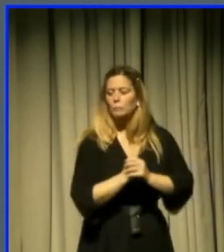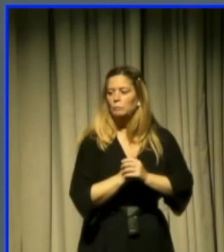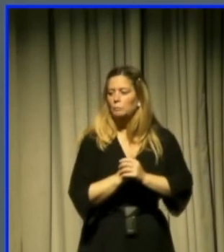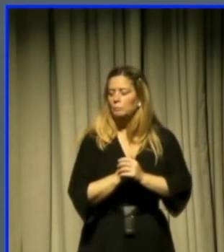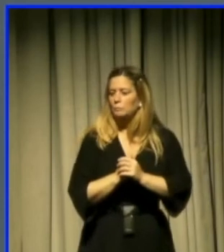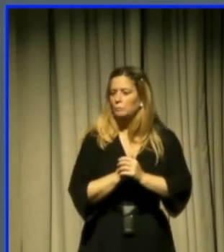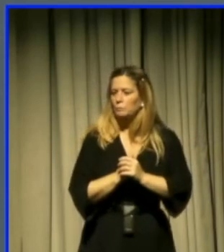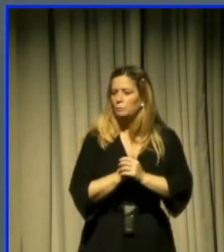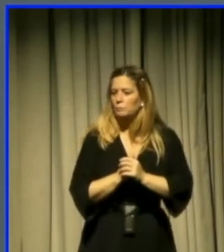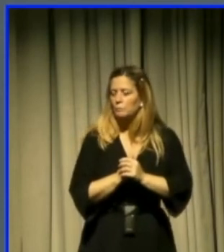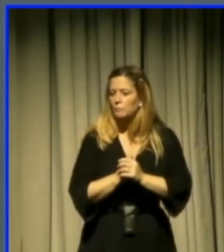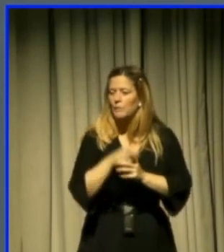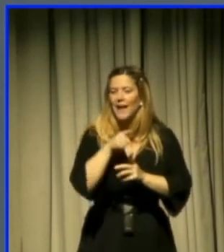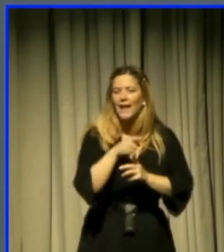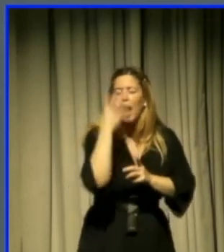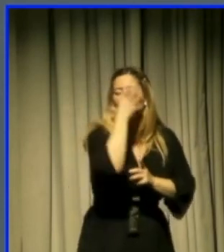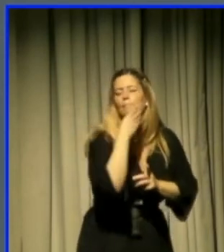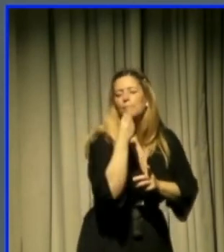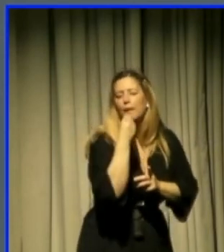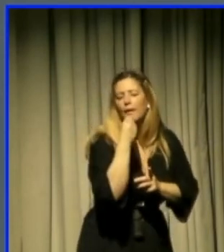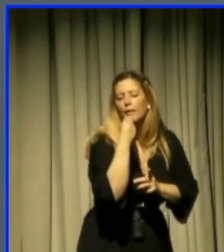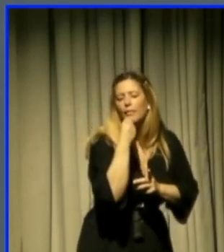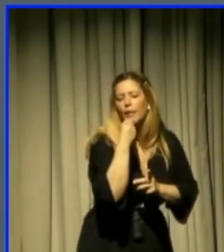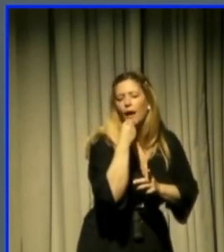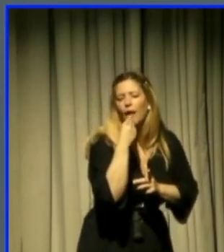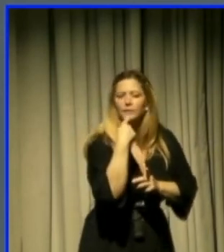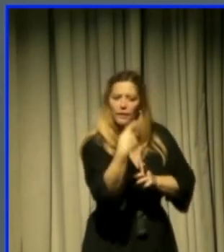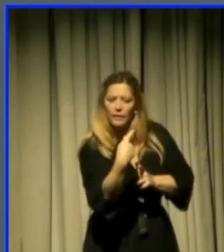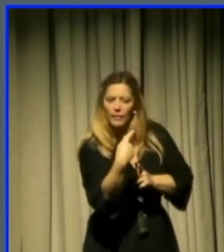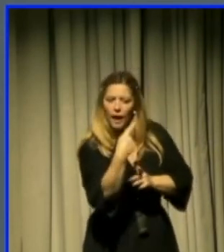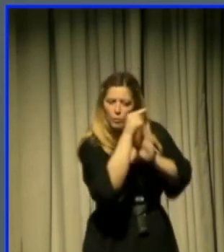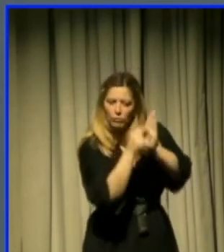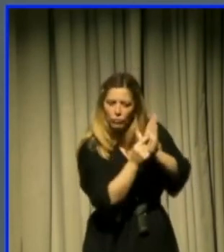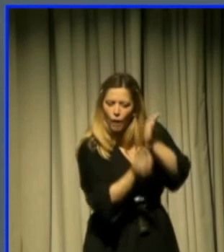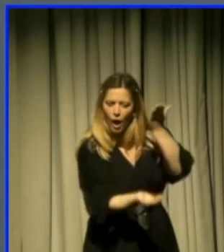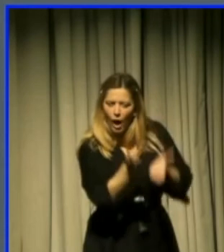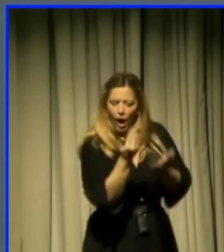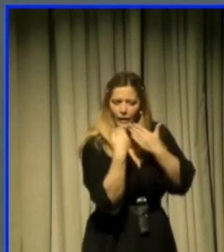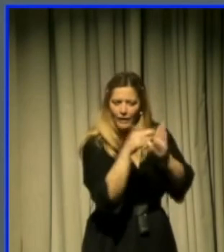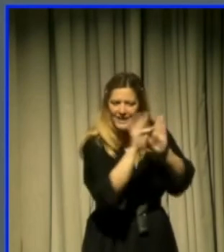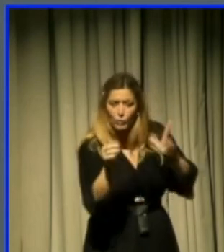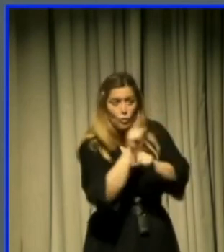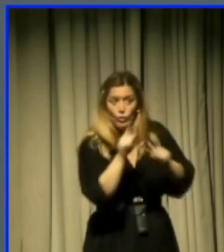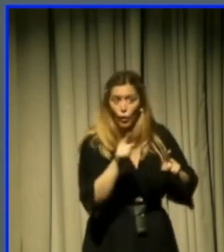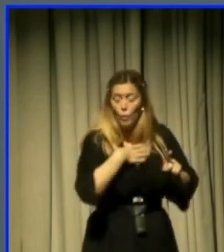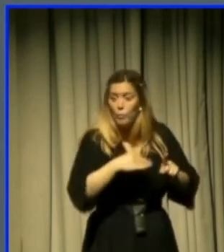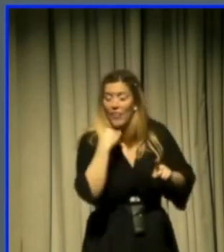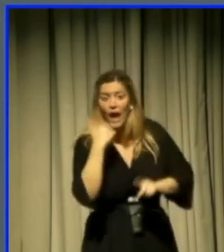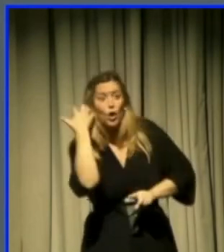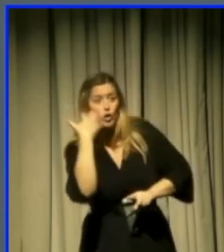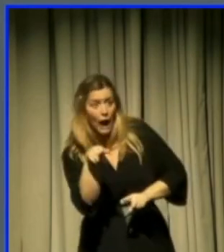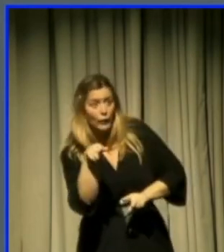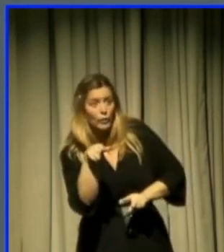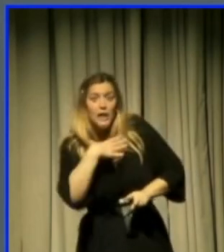behind these algorithms. It can be really rare and quirky, but can be still beautiful or not beautiful let's say,